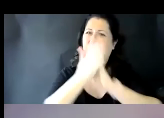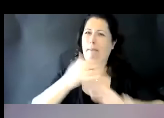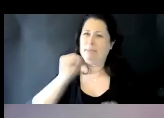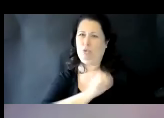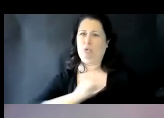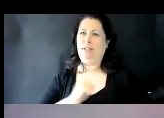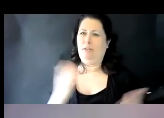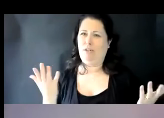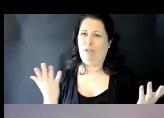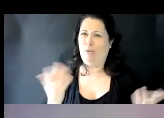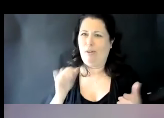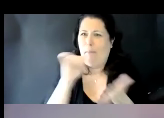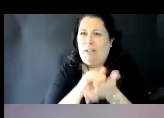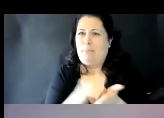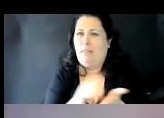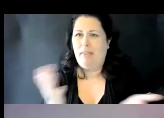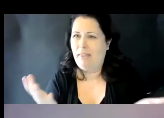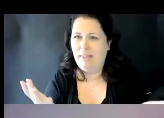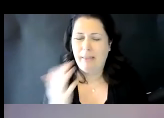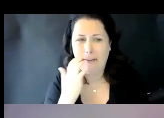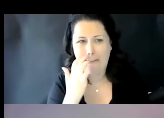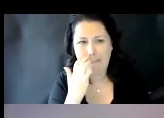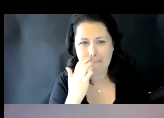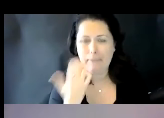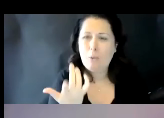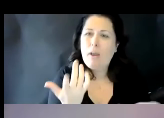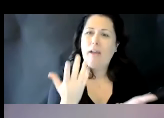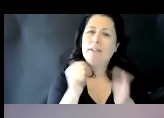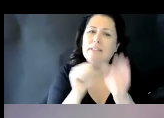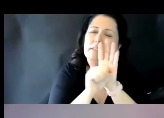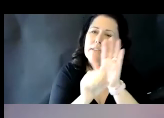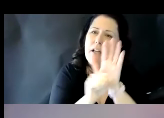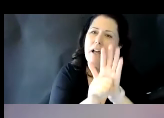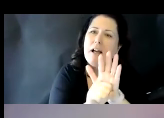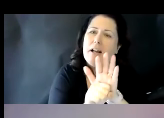of us. You've got indicators in here like,